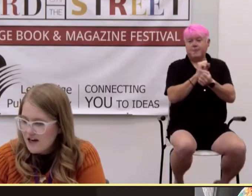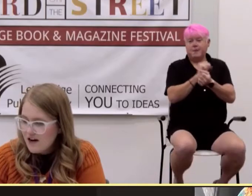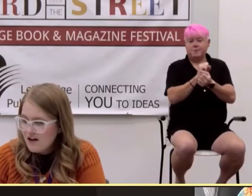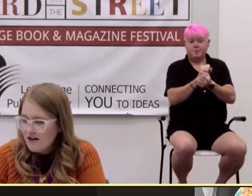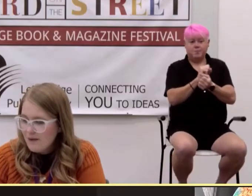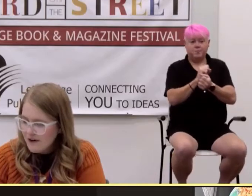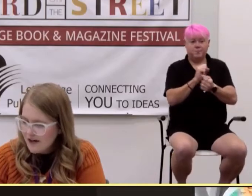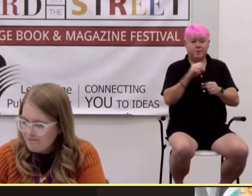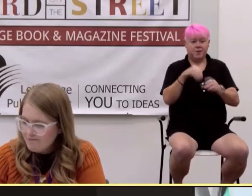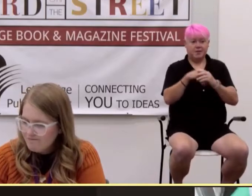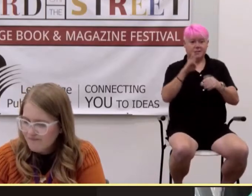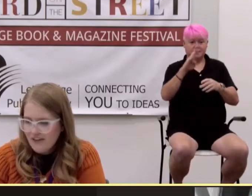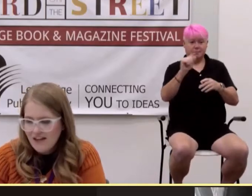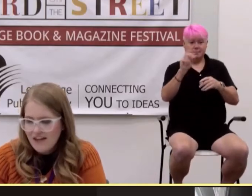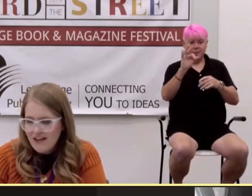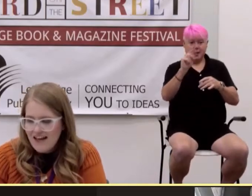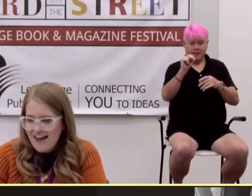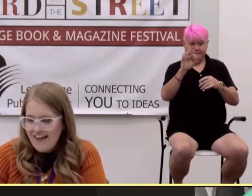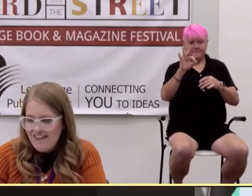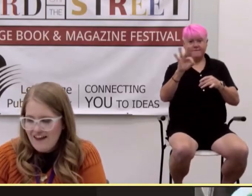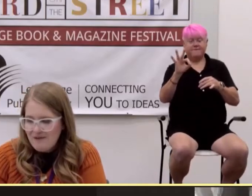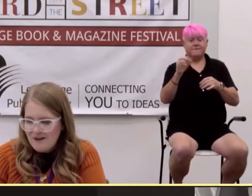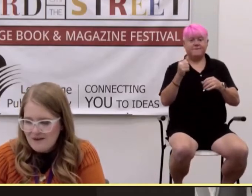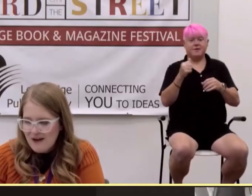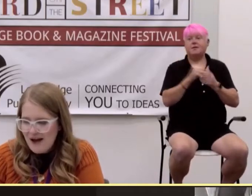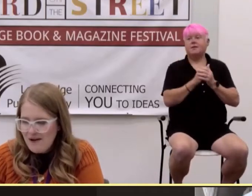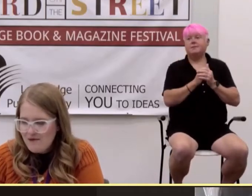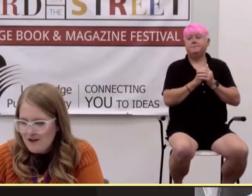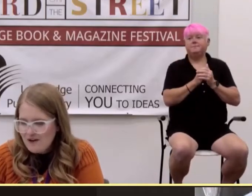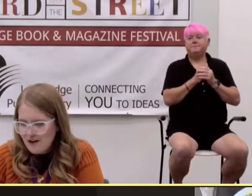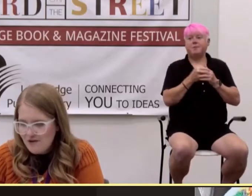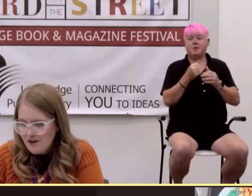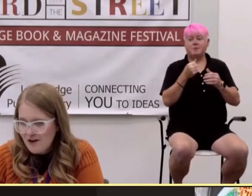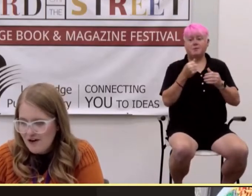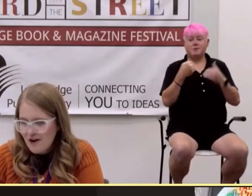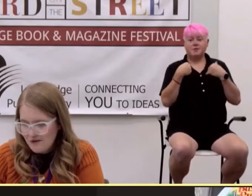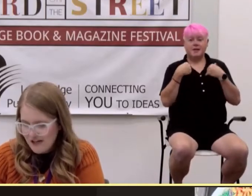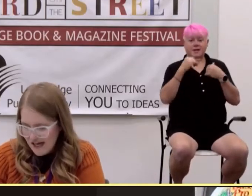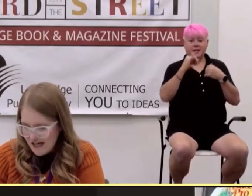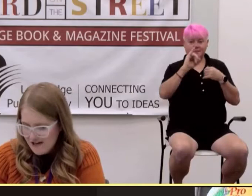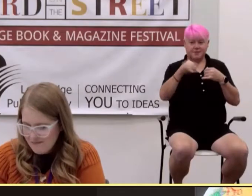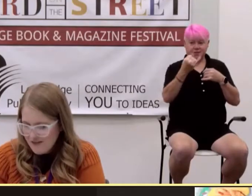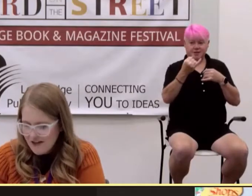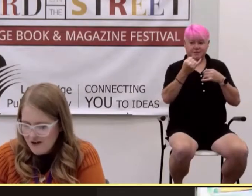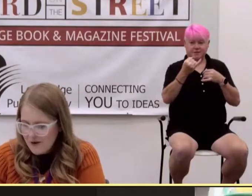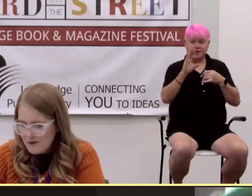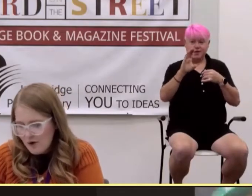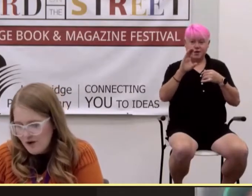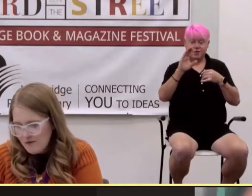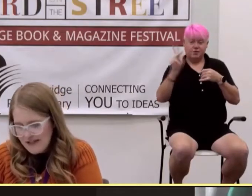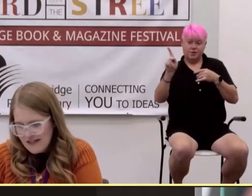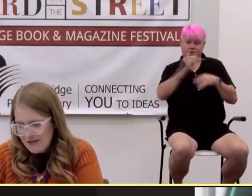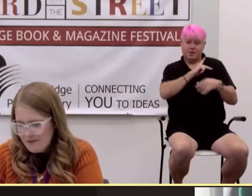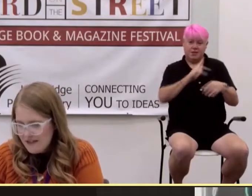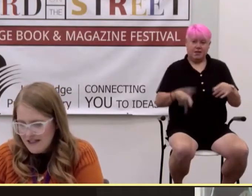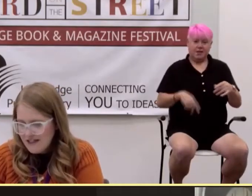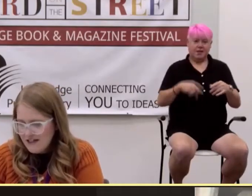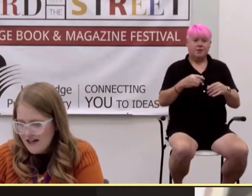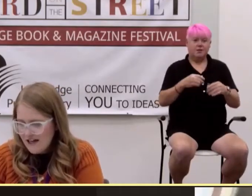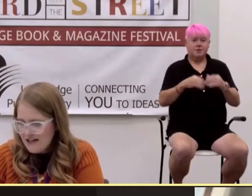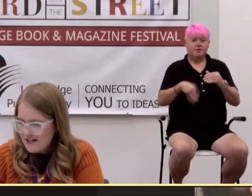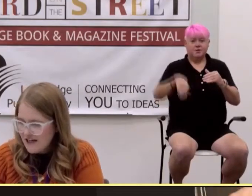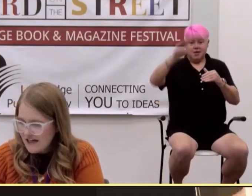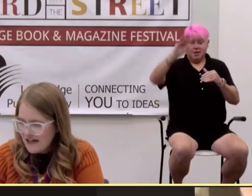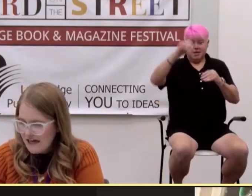in Enoch, Alberta. And then we also have Jennifer Cockrall-King, who was born and raised in Edmonton